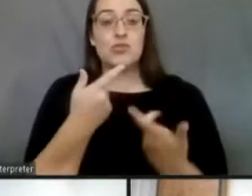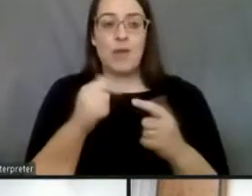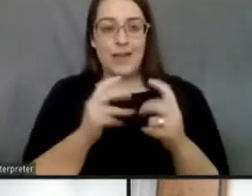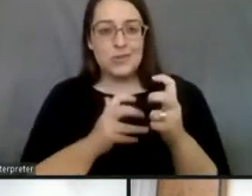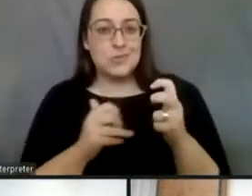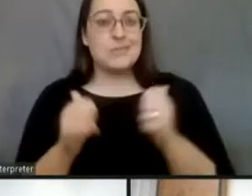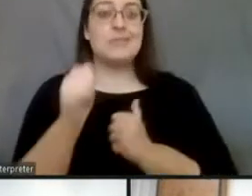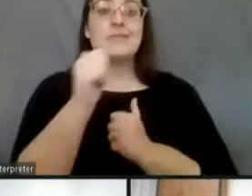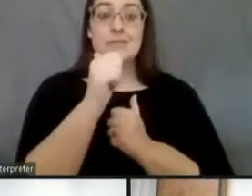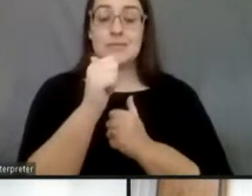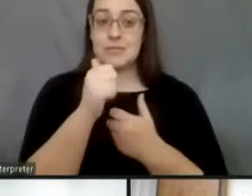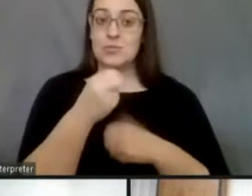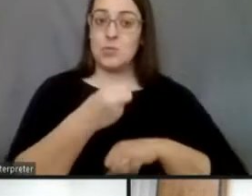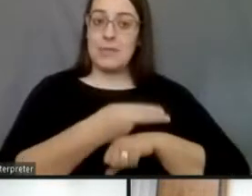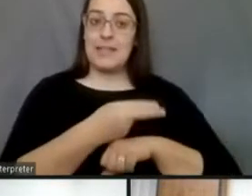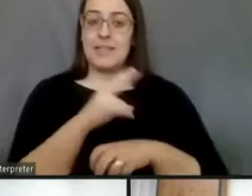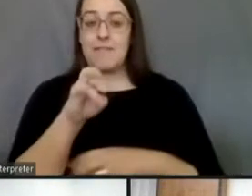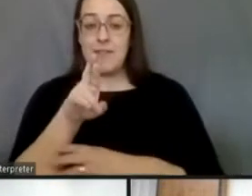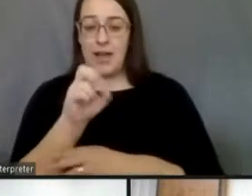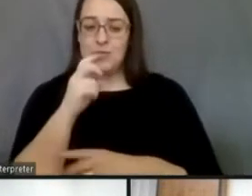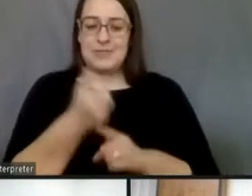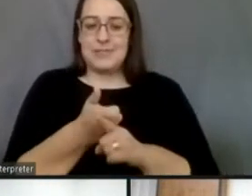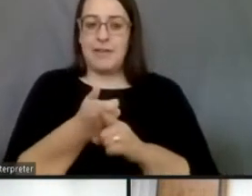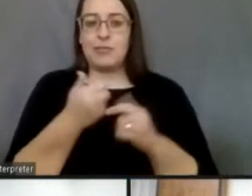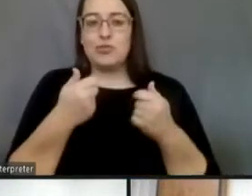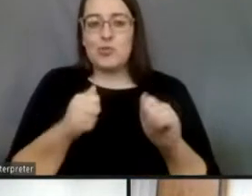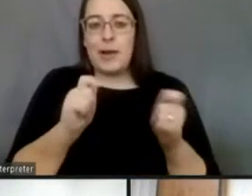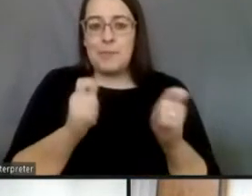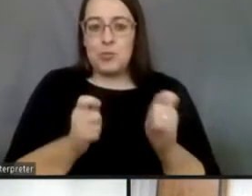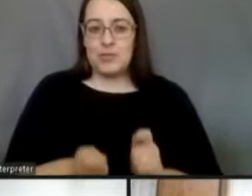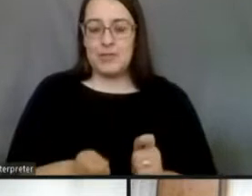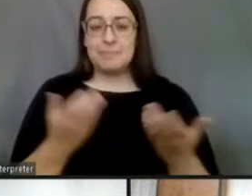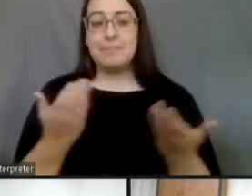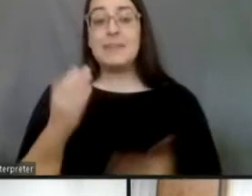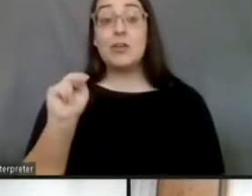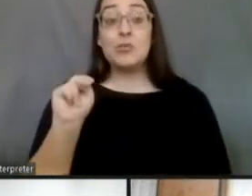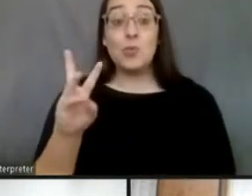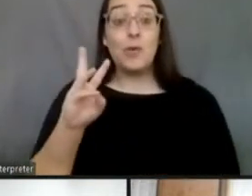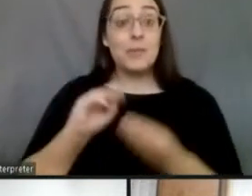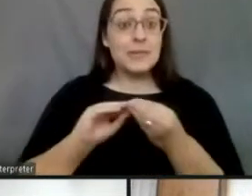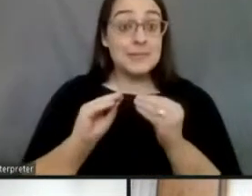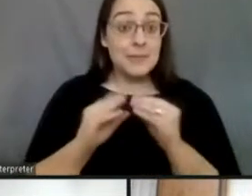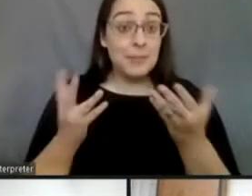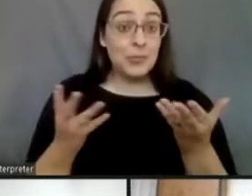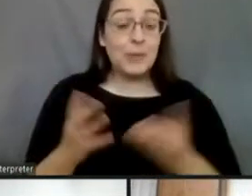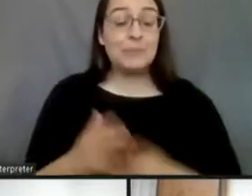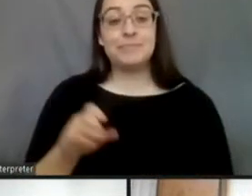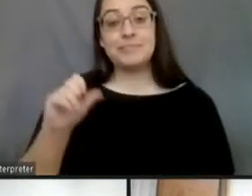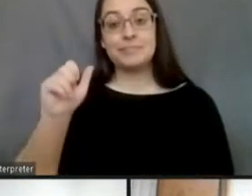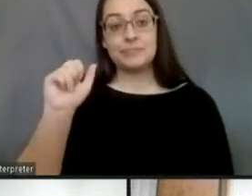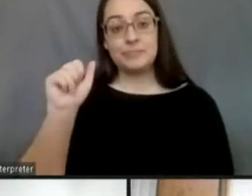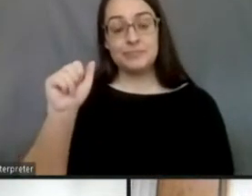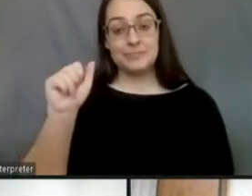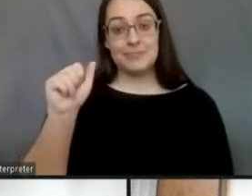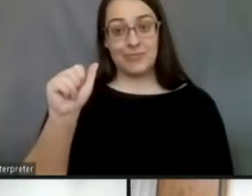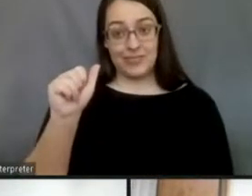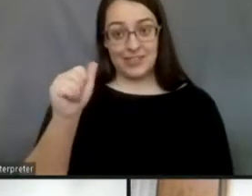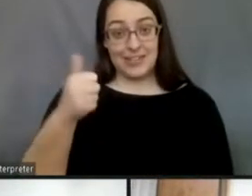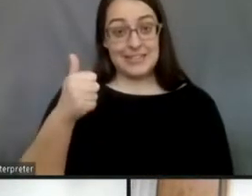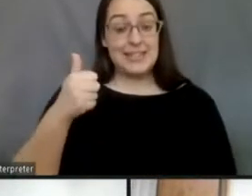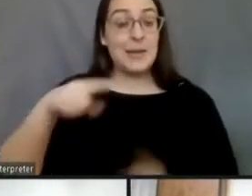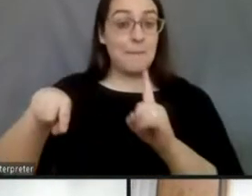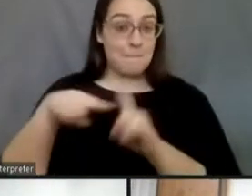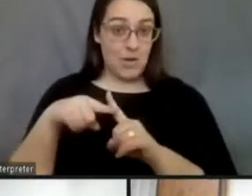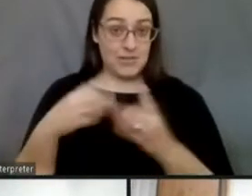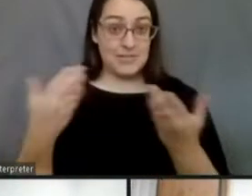this virus as it continues to try to mutate. So let's talk about the numbers in Northwest. So we are at 10, we have 10